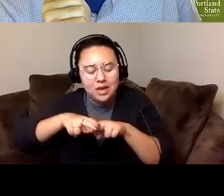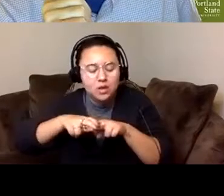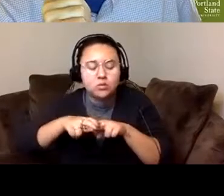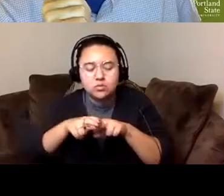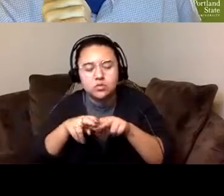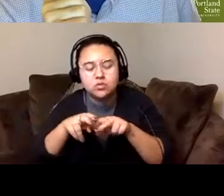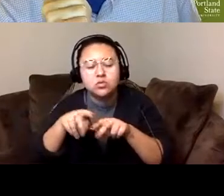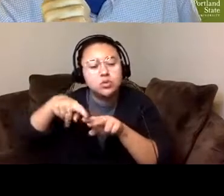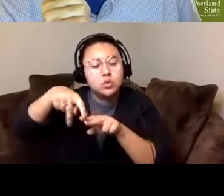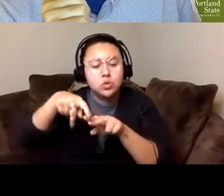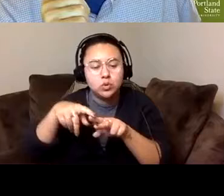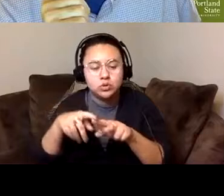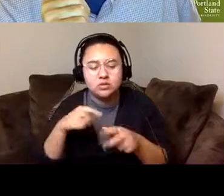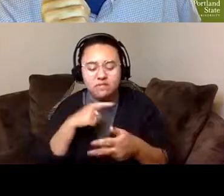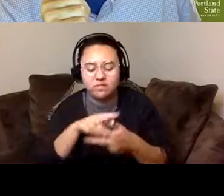And,